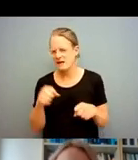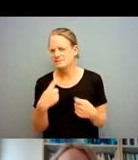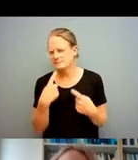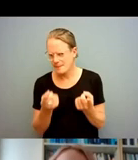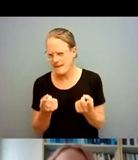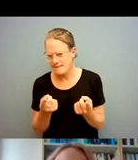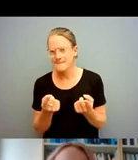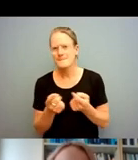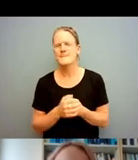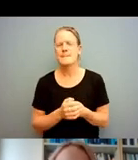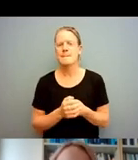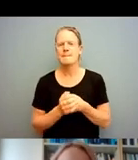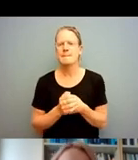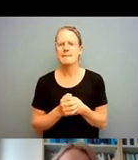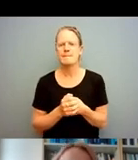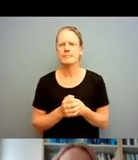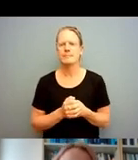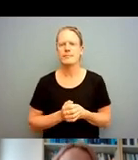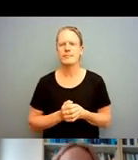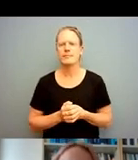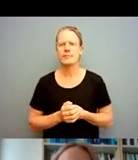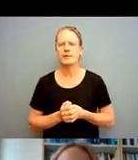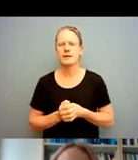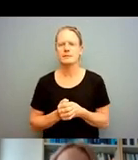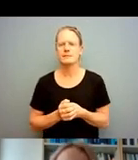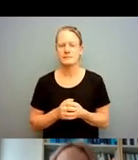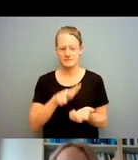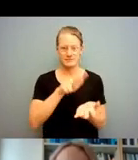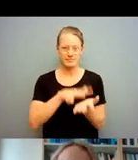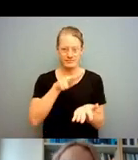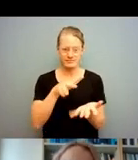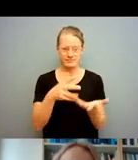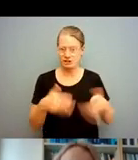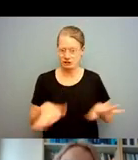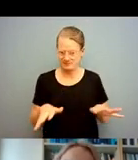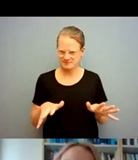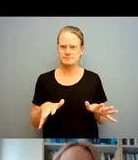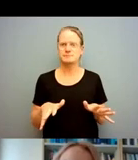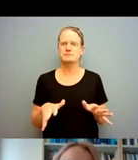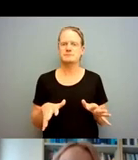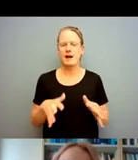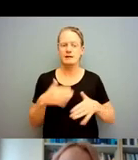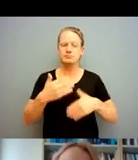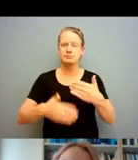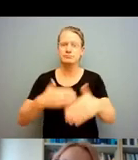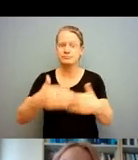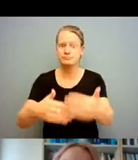add to this that years later, the 4 countries that voted against, which were New Zealand, Canada, Australia, and